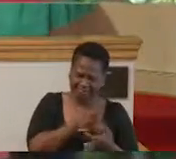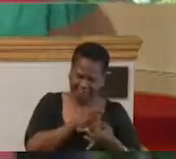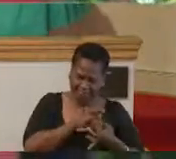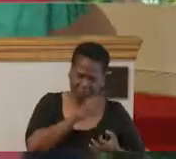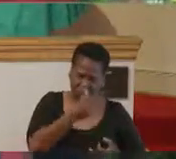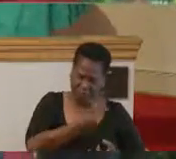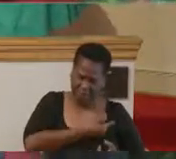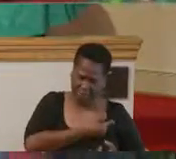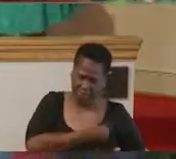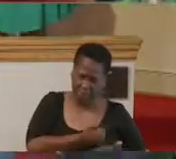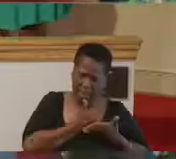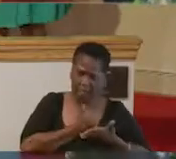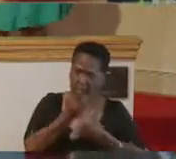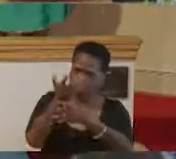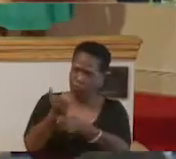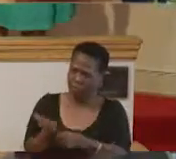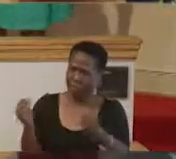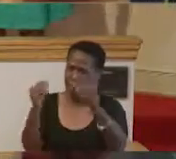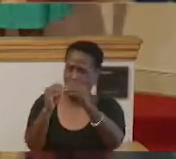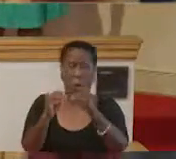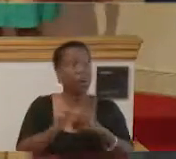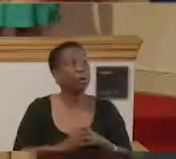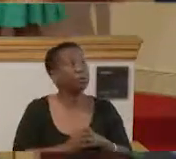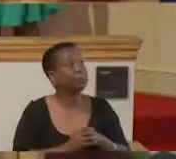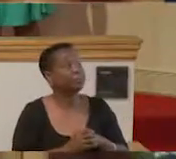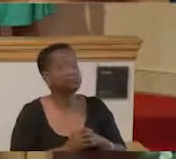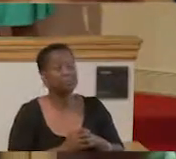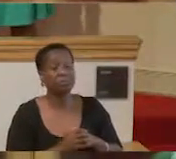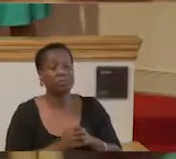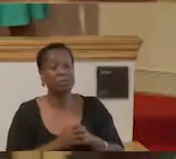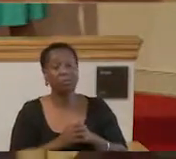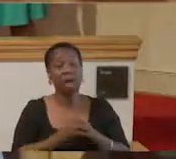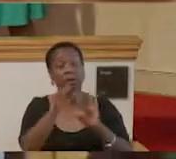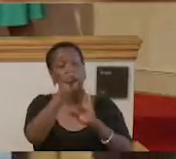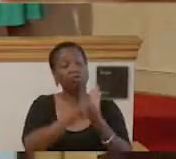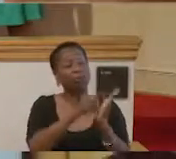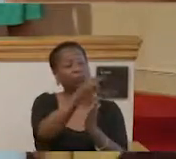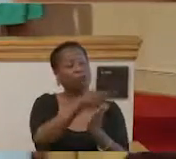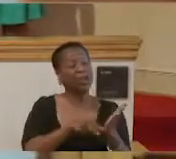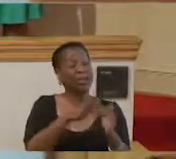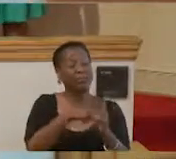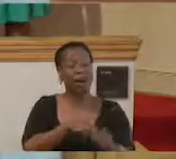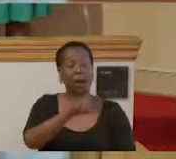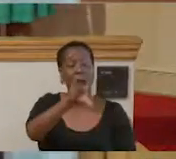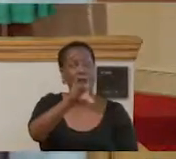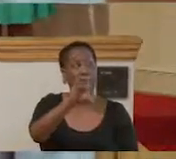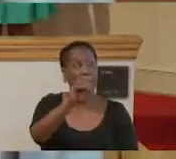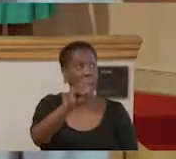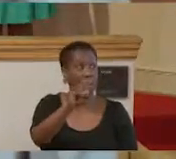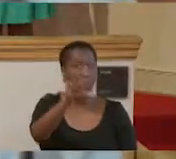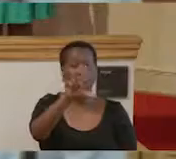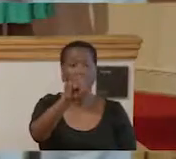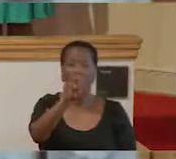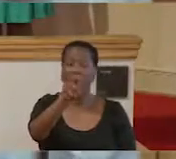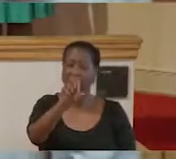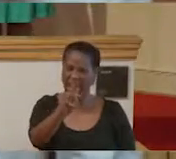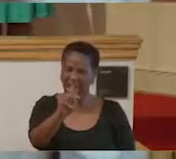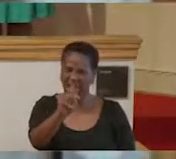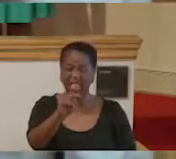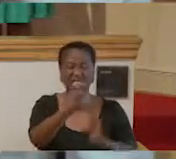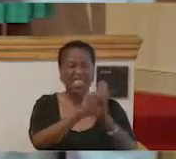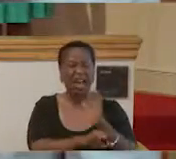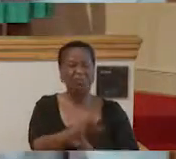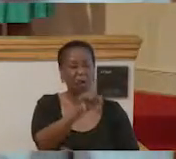Our scripture reading for this morning comes from the book of Colossians, and it is Colossians chapter 1, verses 24